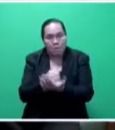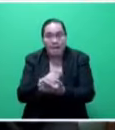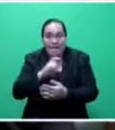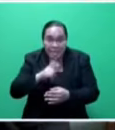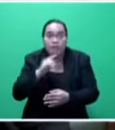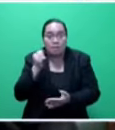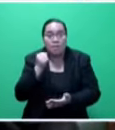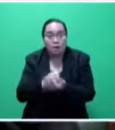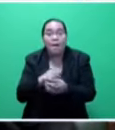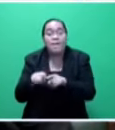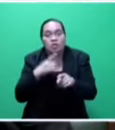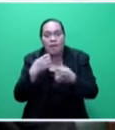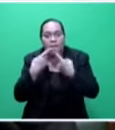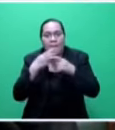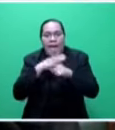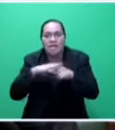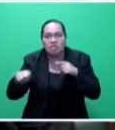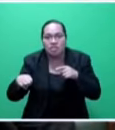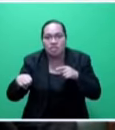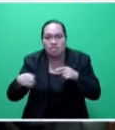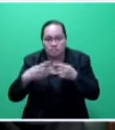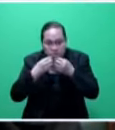do that, you are sending a message out to all